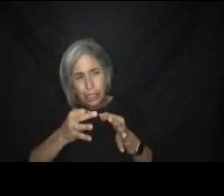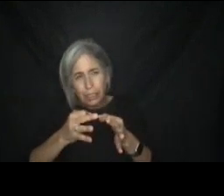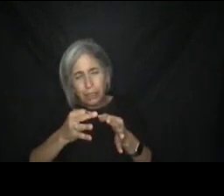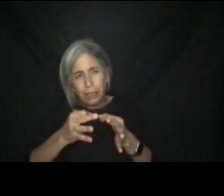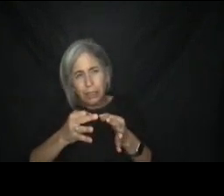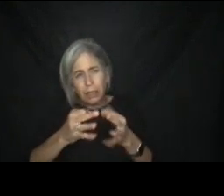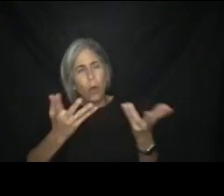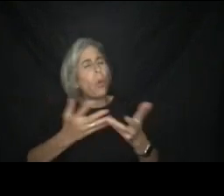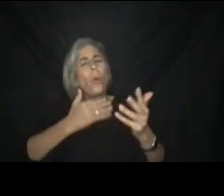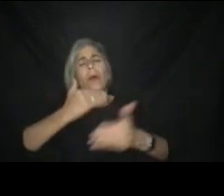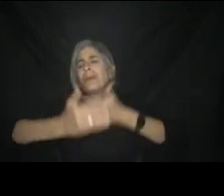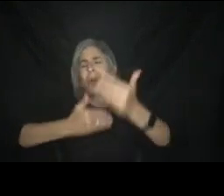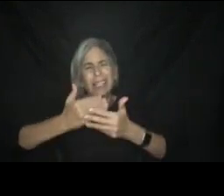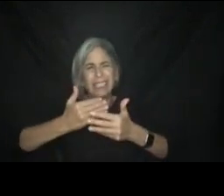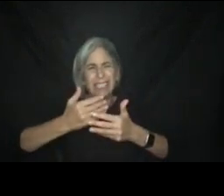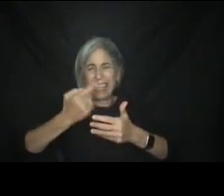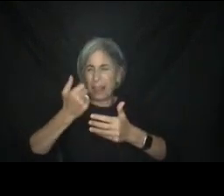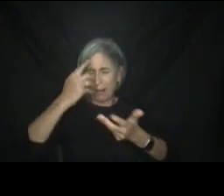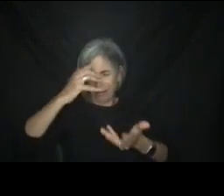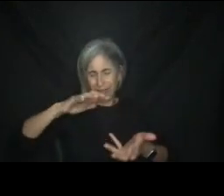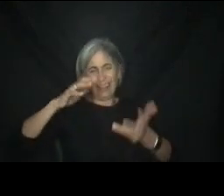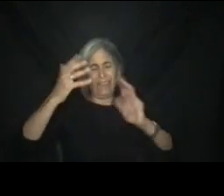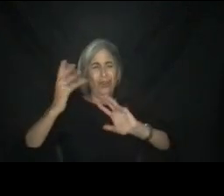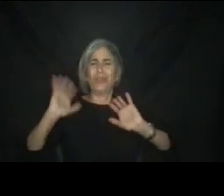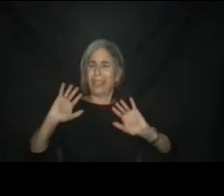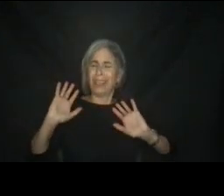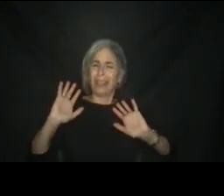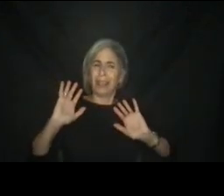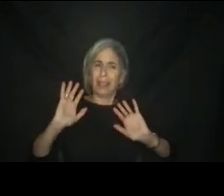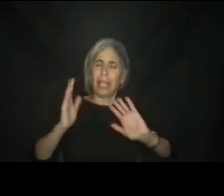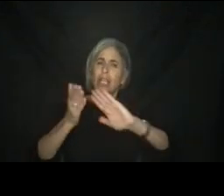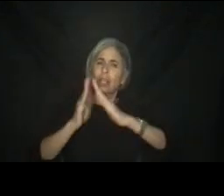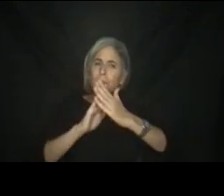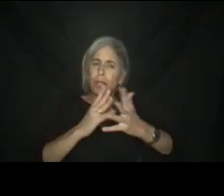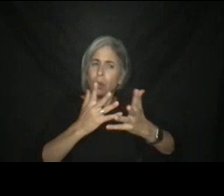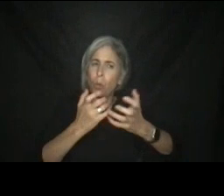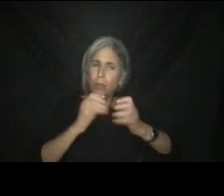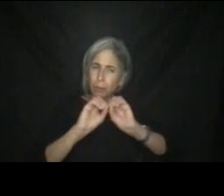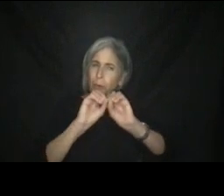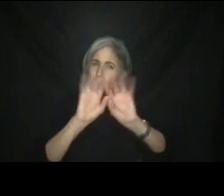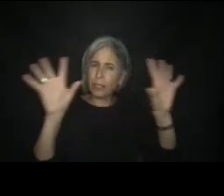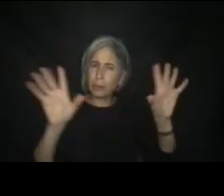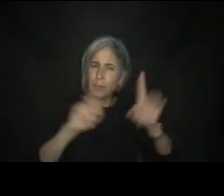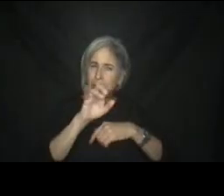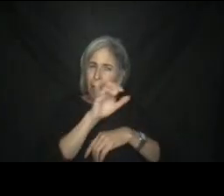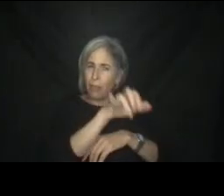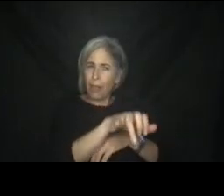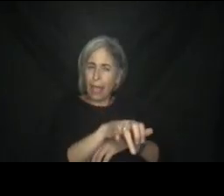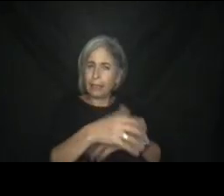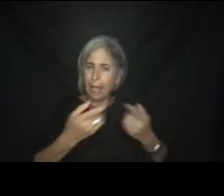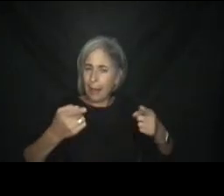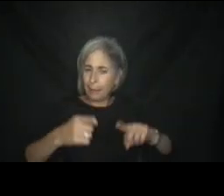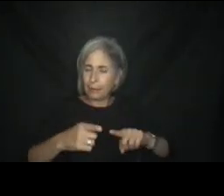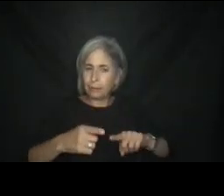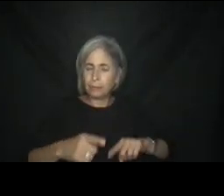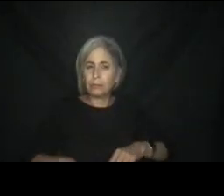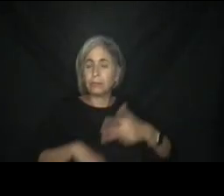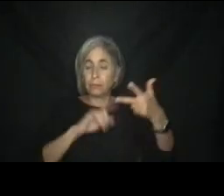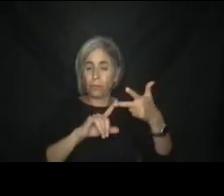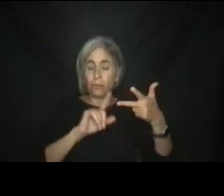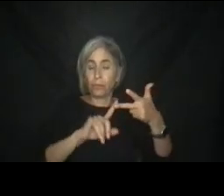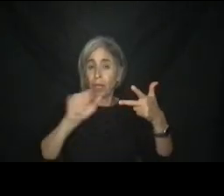process seems confusing, and just, community just wants some transparency around that. Now just to some other